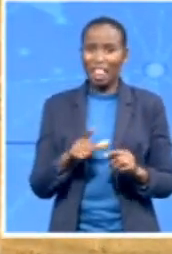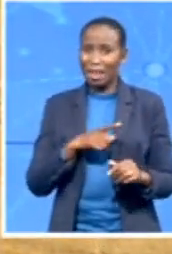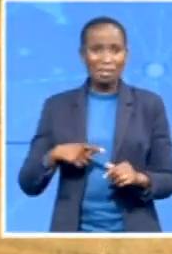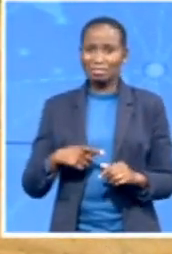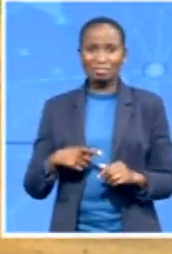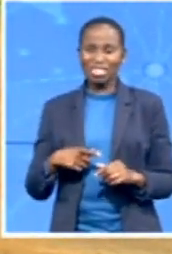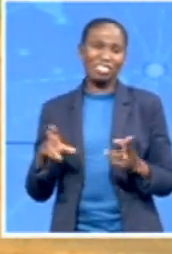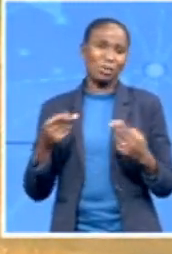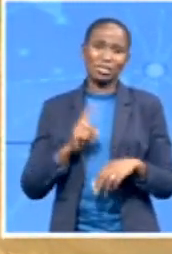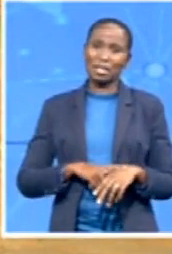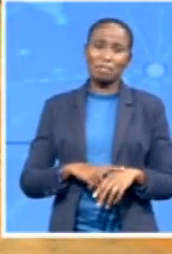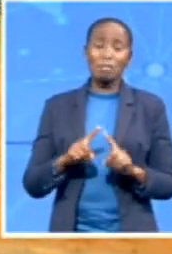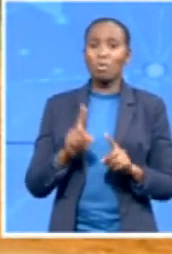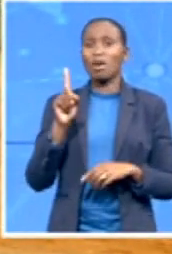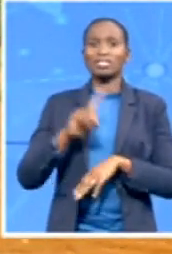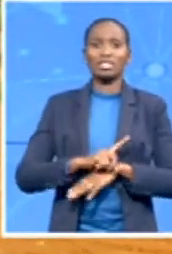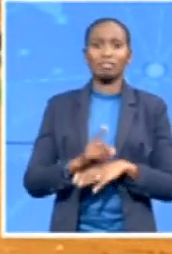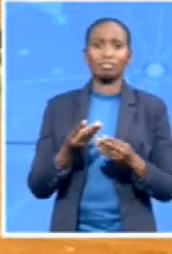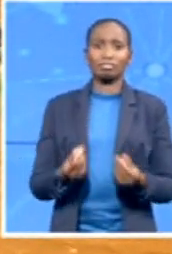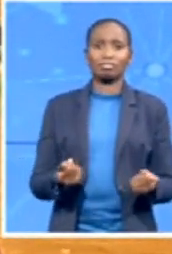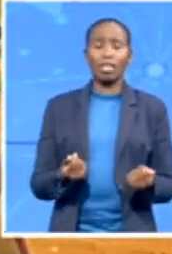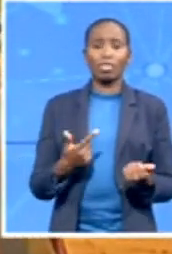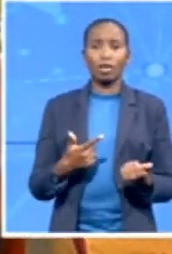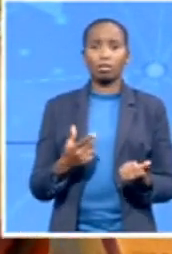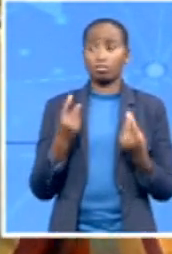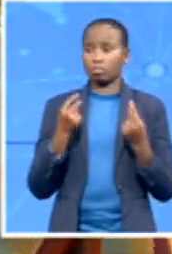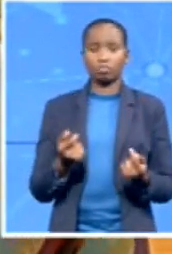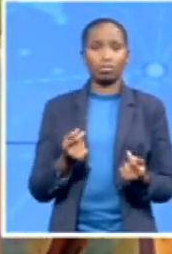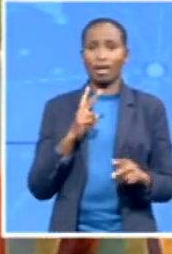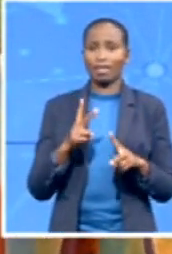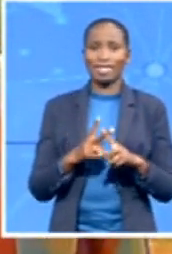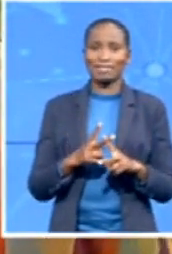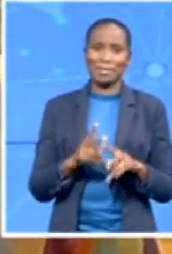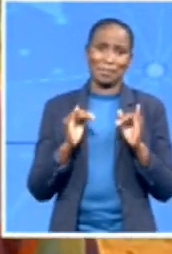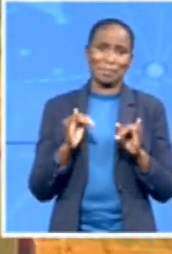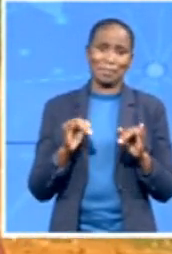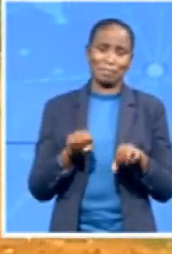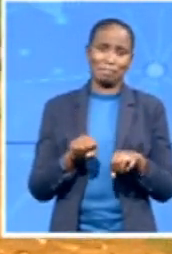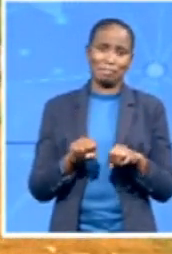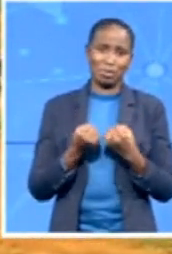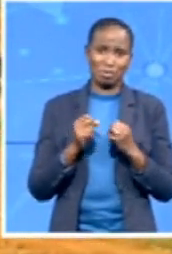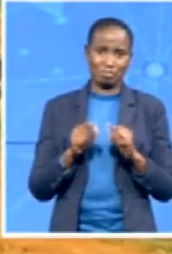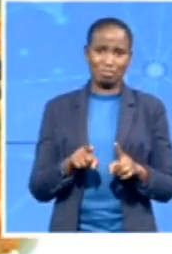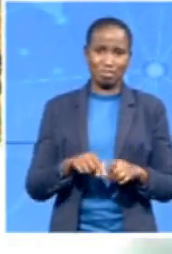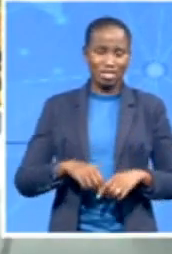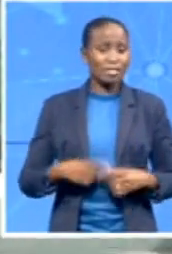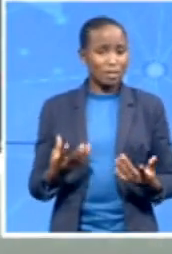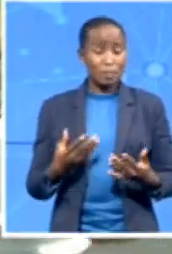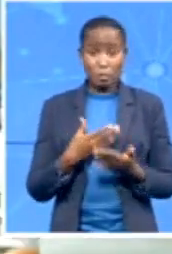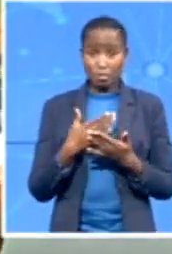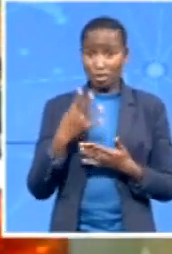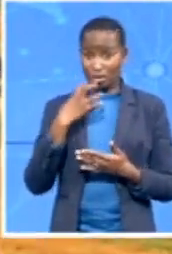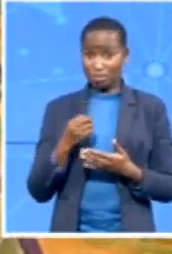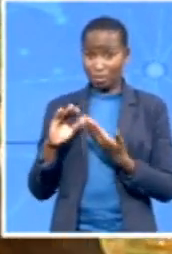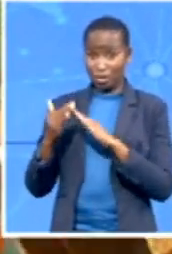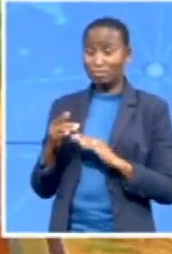road to return back to its shabby state. As you said, you asked me, what are the residents saying? They are saying exactly that. They